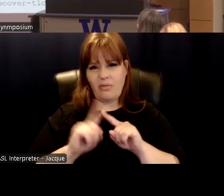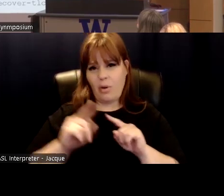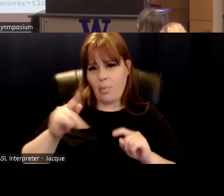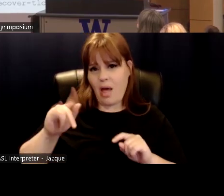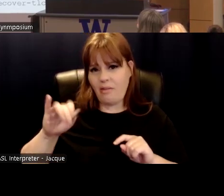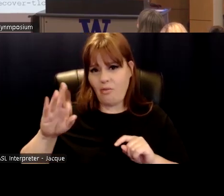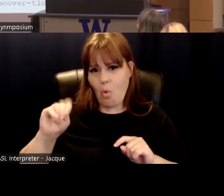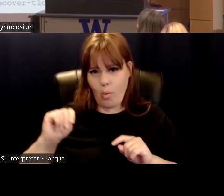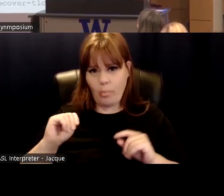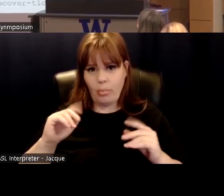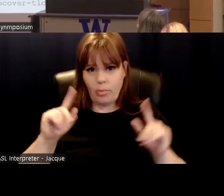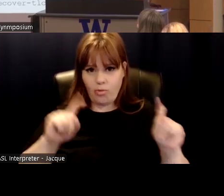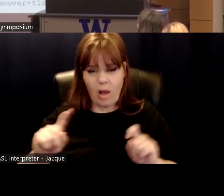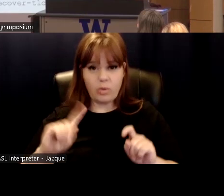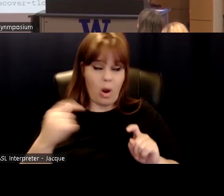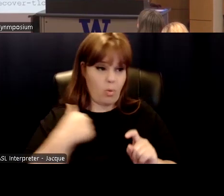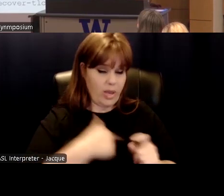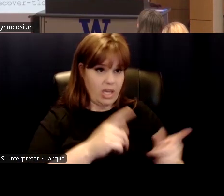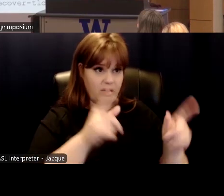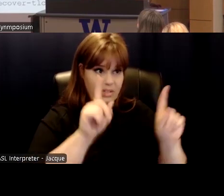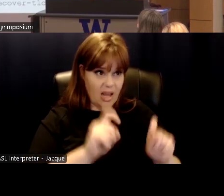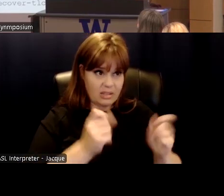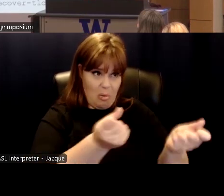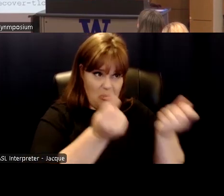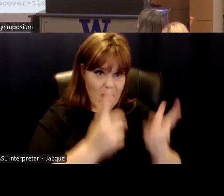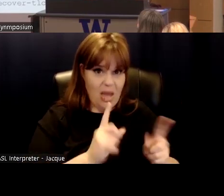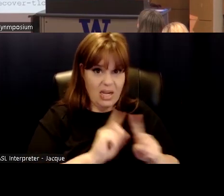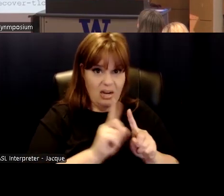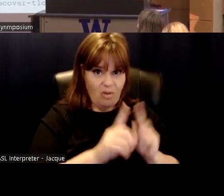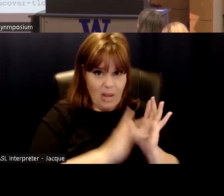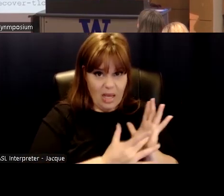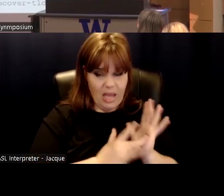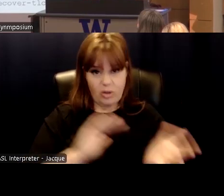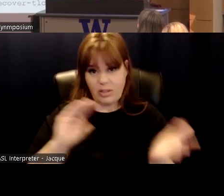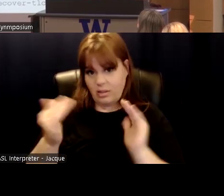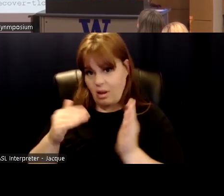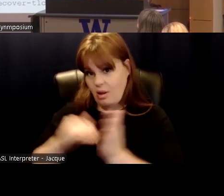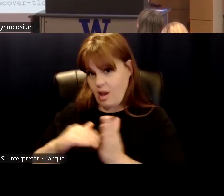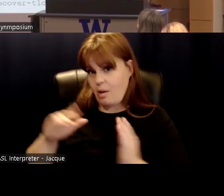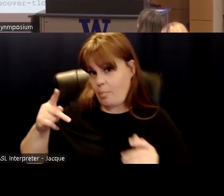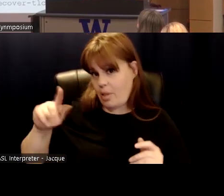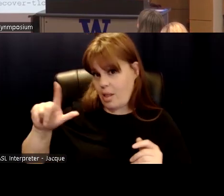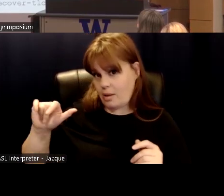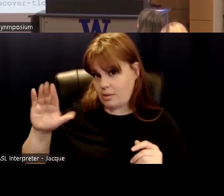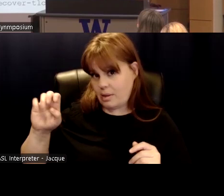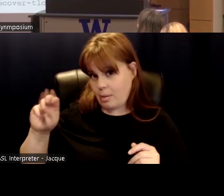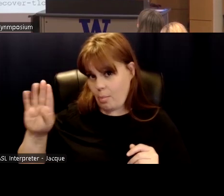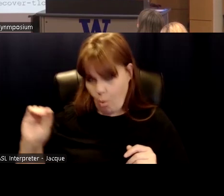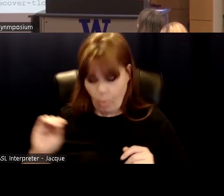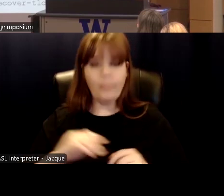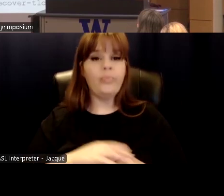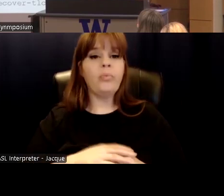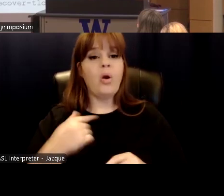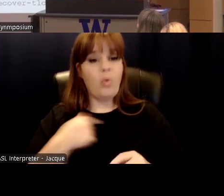a shared placebo. So more drugs, less patients on placebo. We need to look at